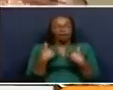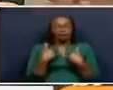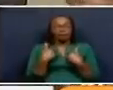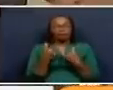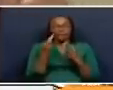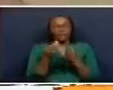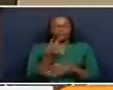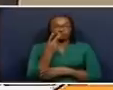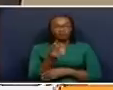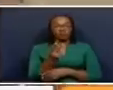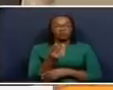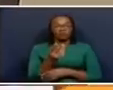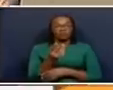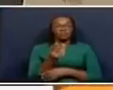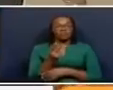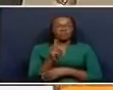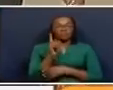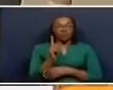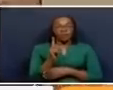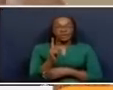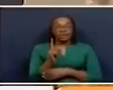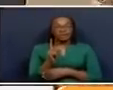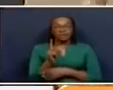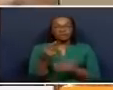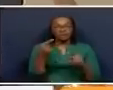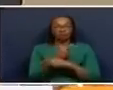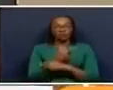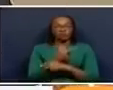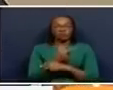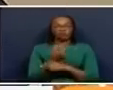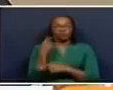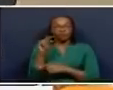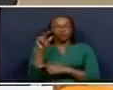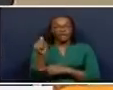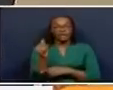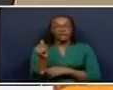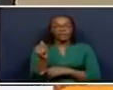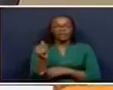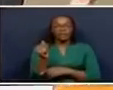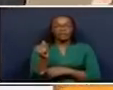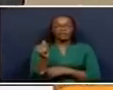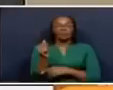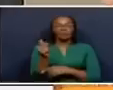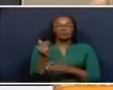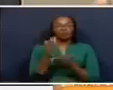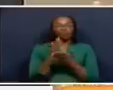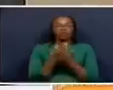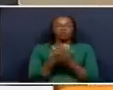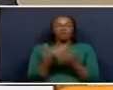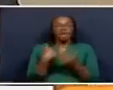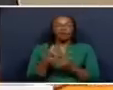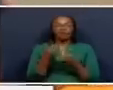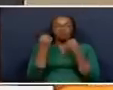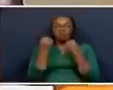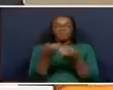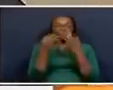look at, for example, one of the contradictions of the NASA manifesto, and I'm talking about the one with the program of action. Because there's two manifestos. There's two manifestos. Yeah. They